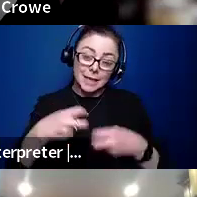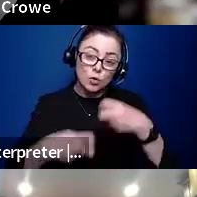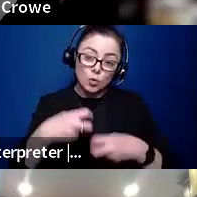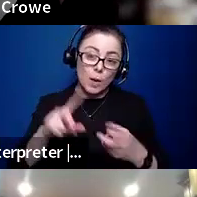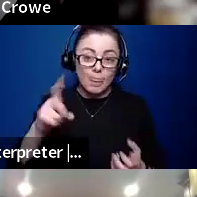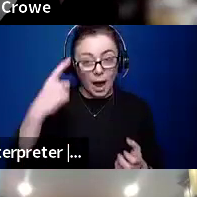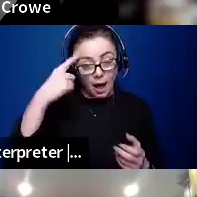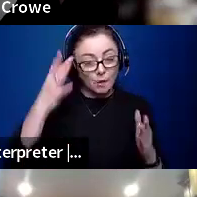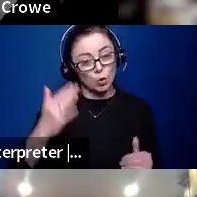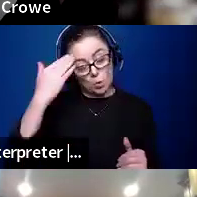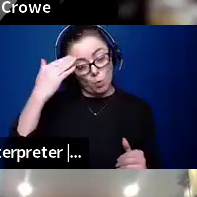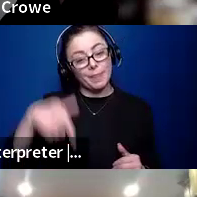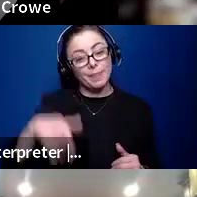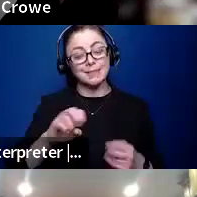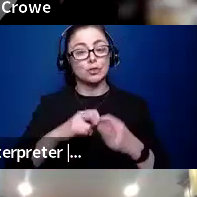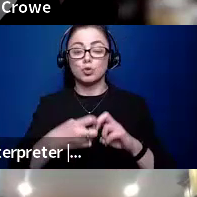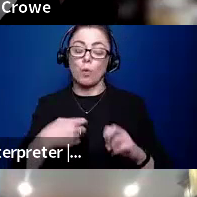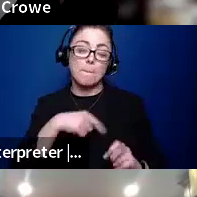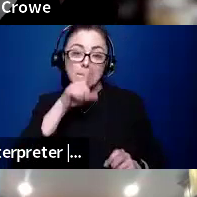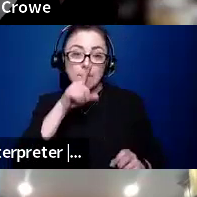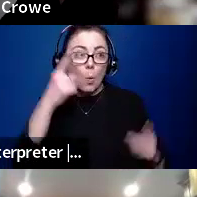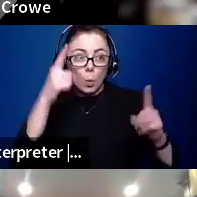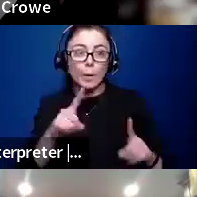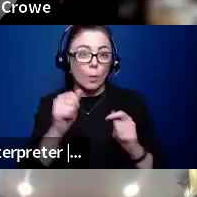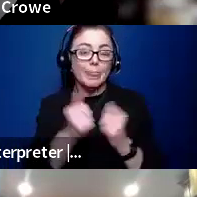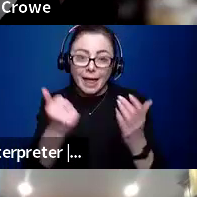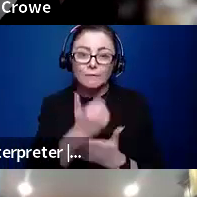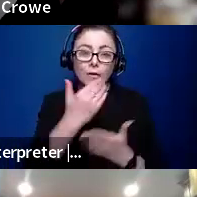saying I agree with the governor on everything she does. I agree with half.